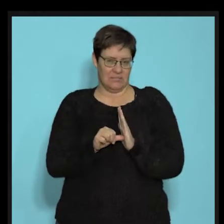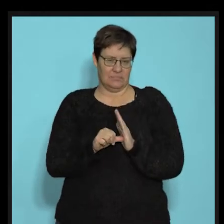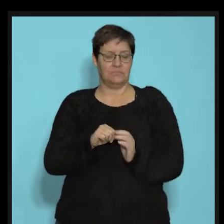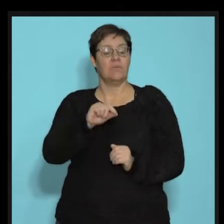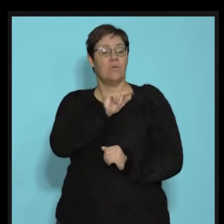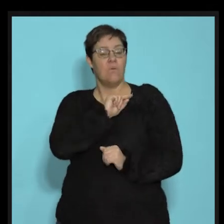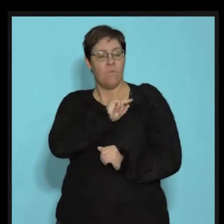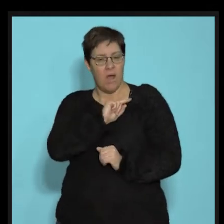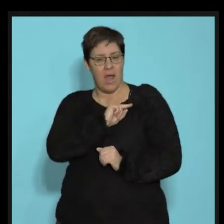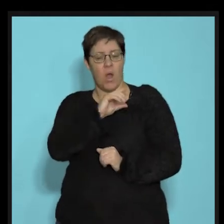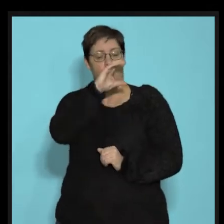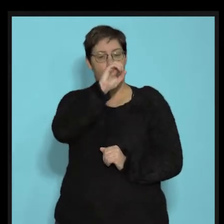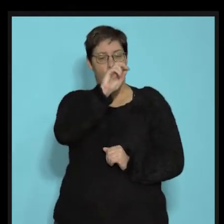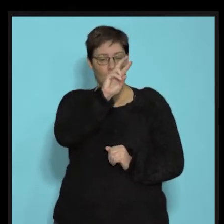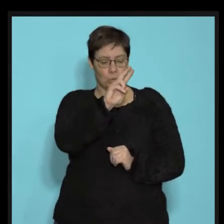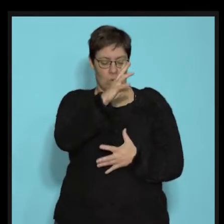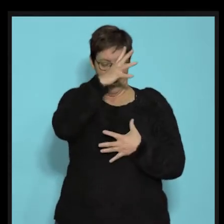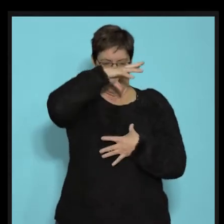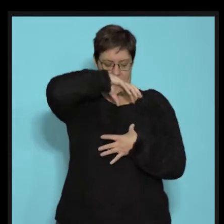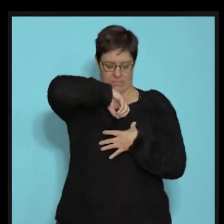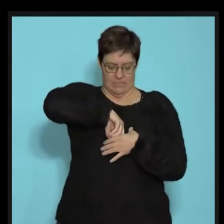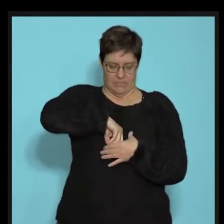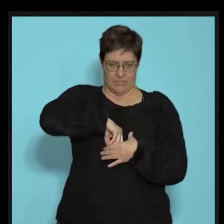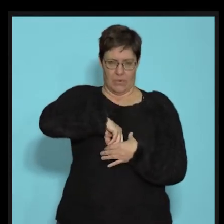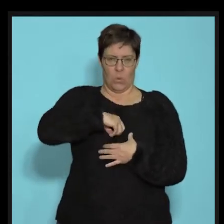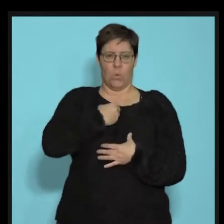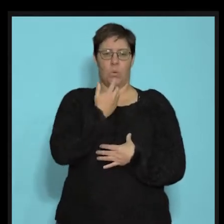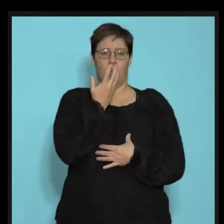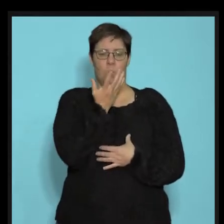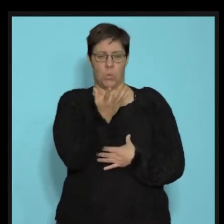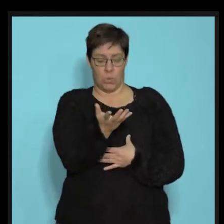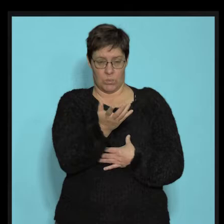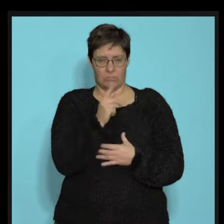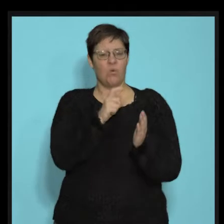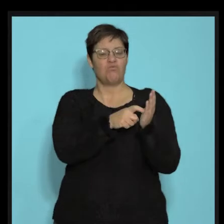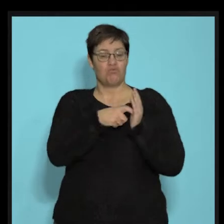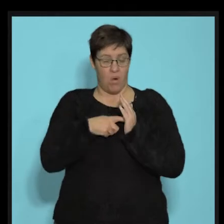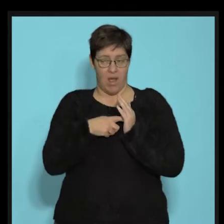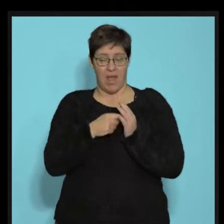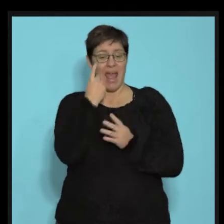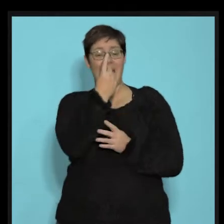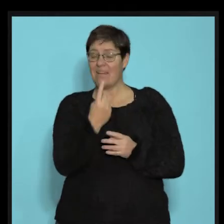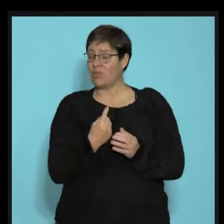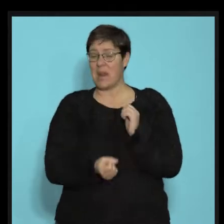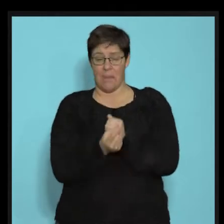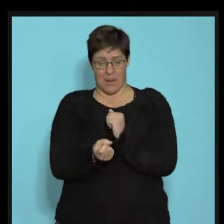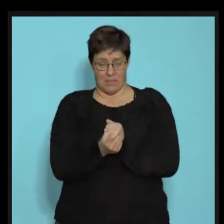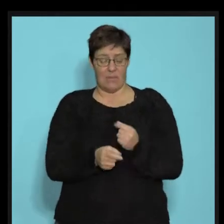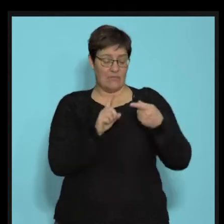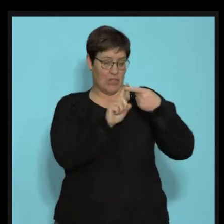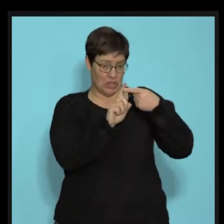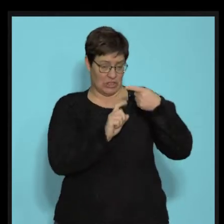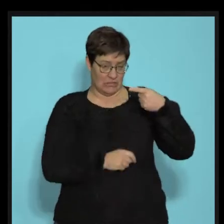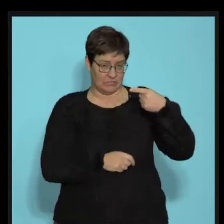need to be able to bring oxygen in and out. Okay, so these are the requirements each time. Number